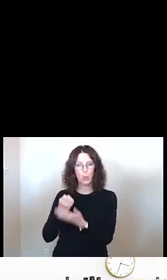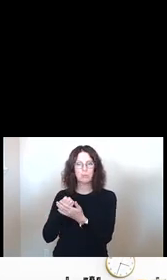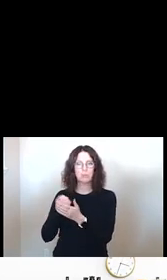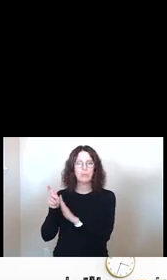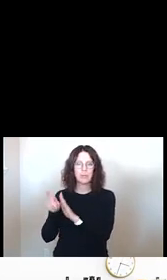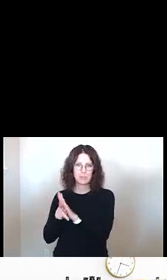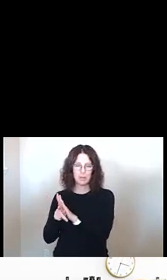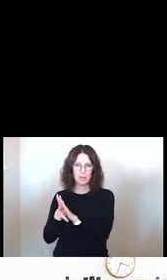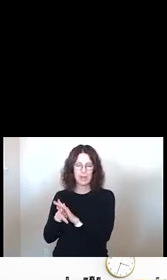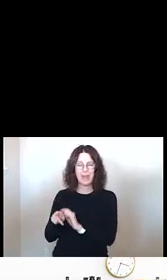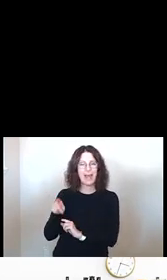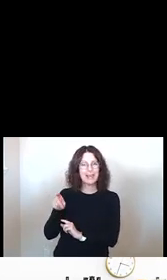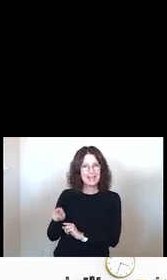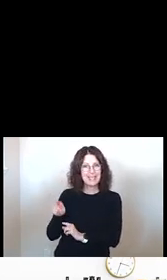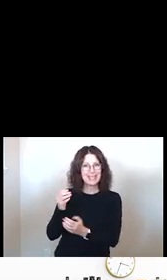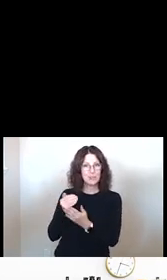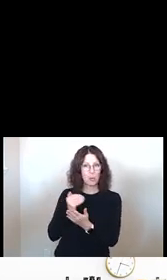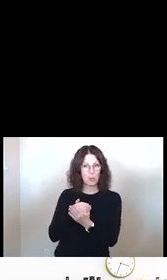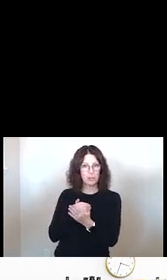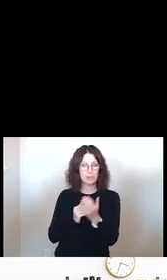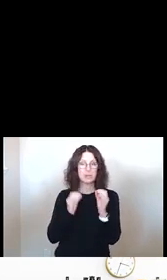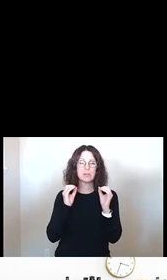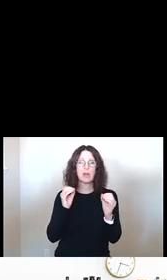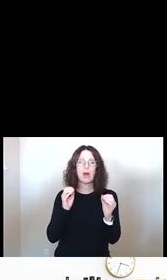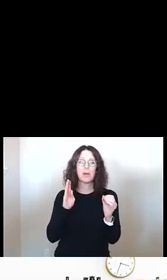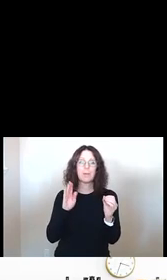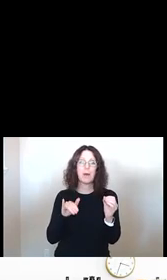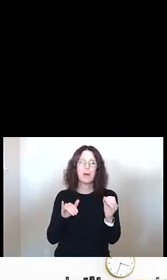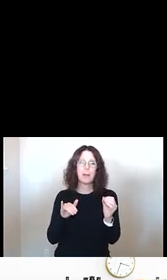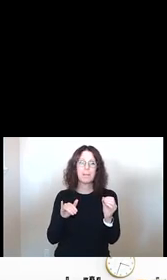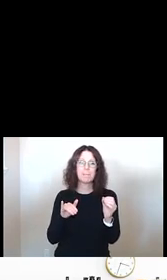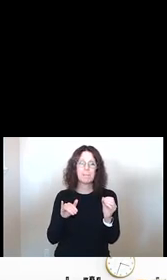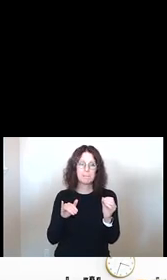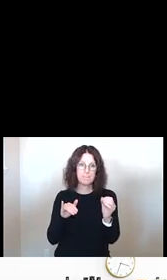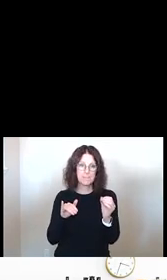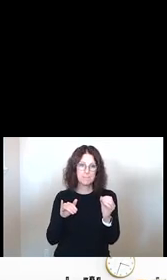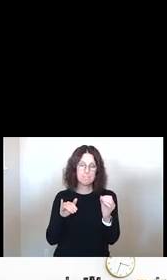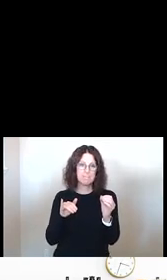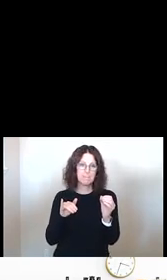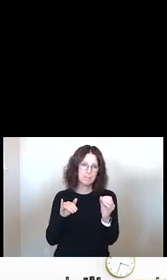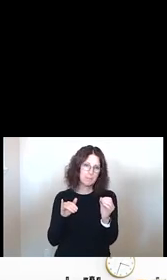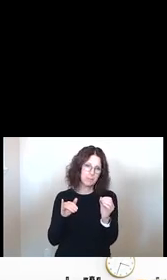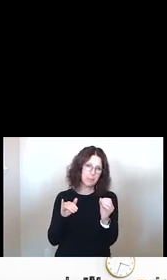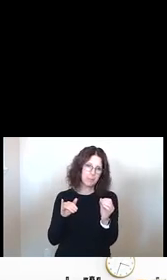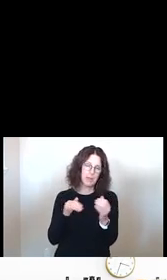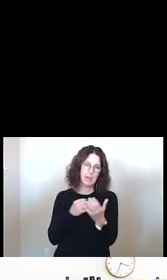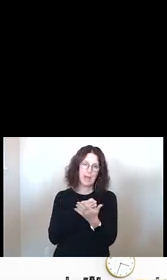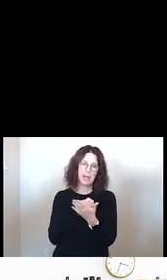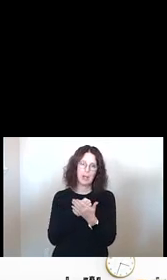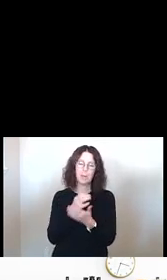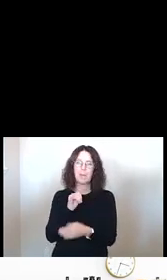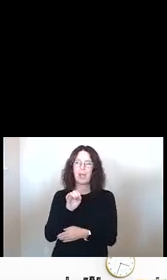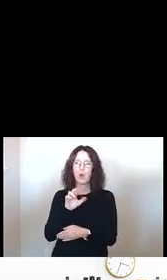taught by the economics and econometrics stream, but like the other